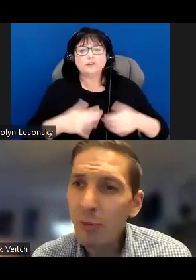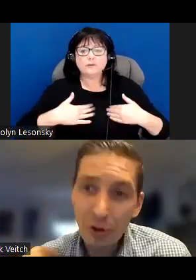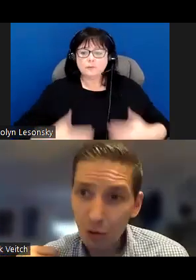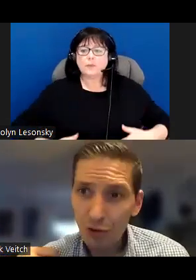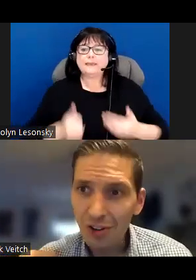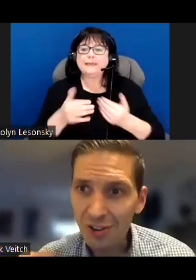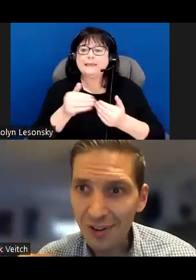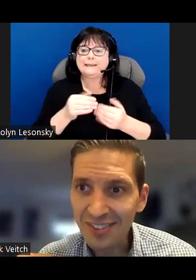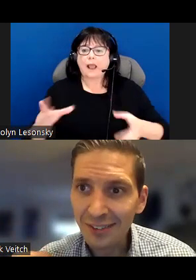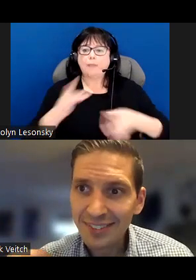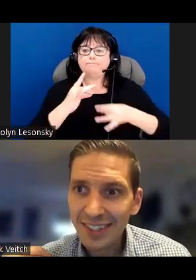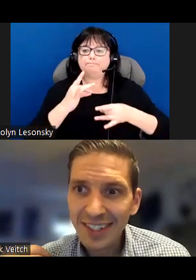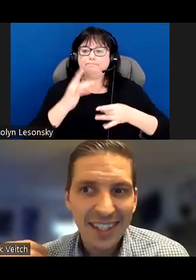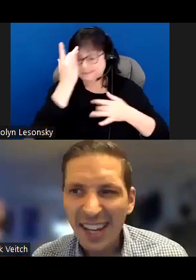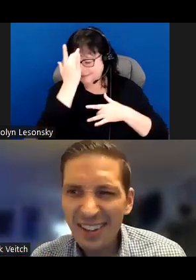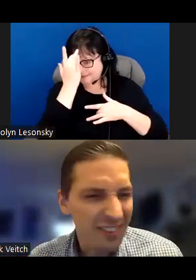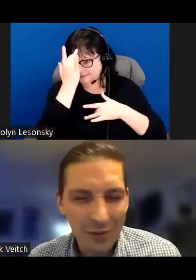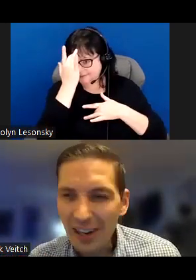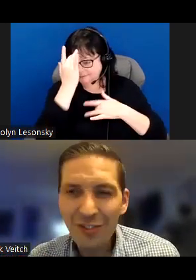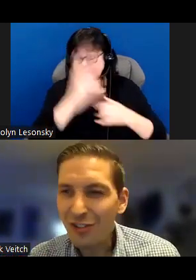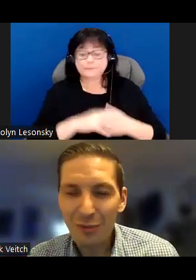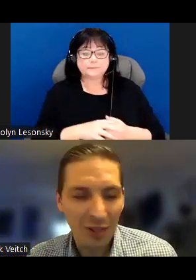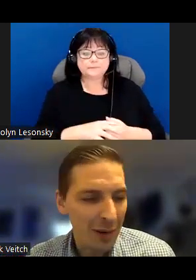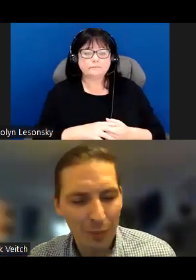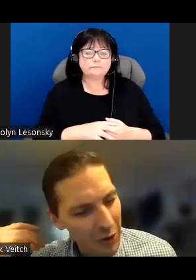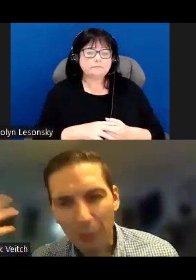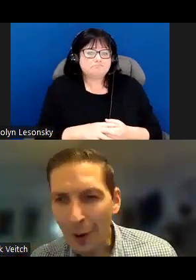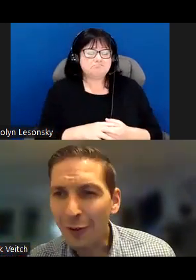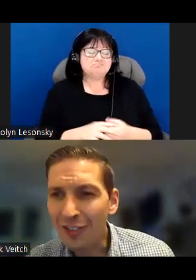student, perhaps one more studious than myself. And this student isn't